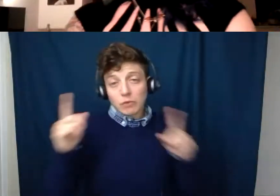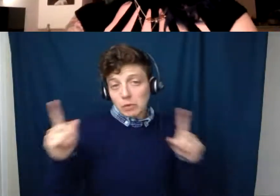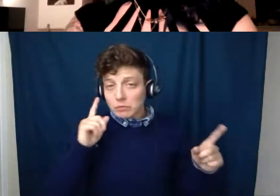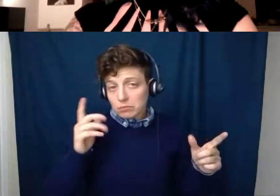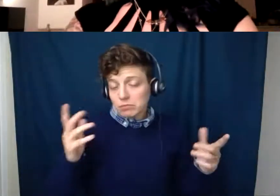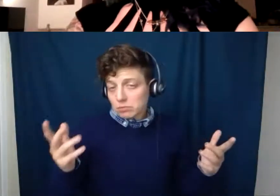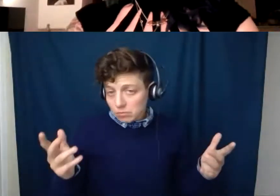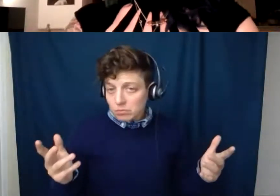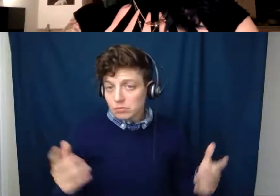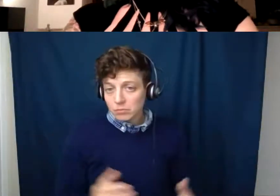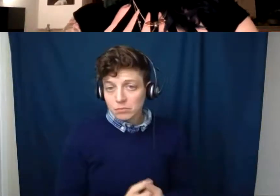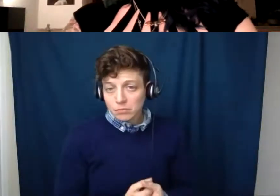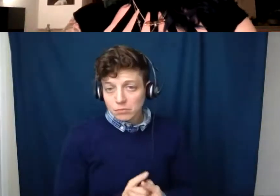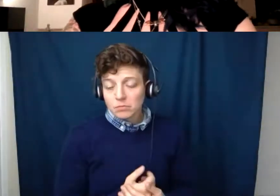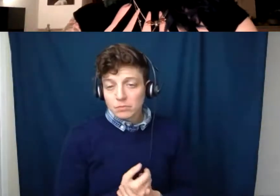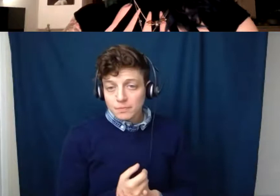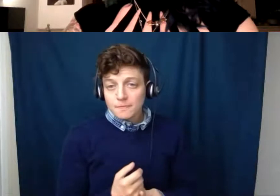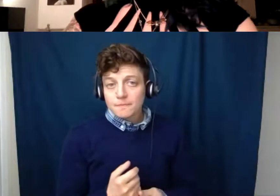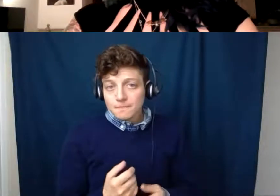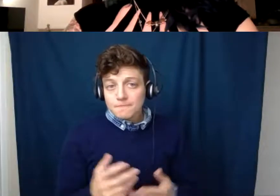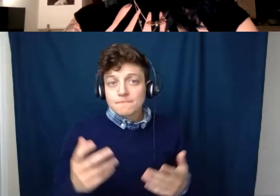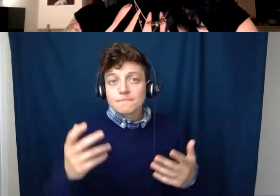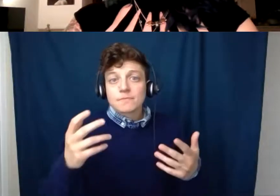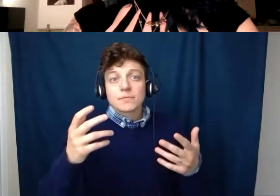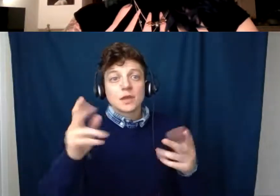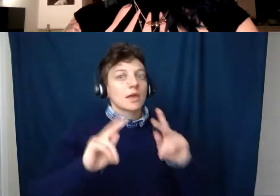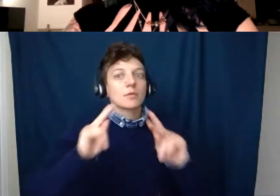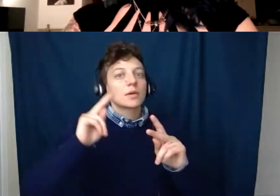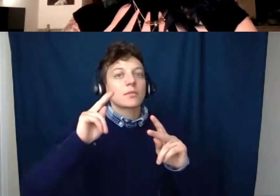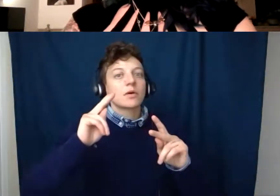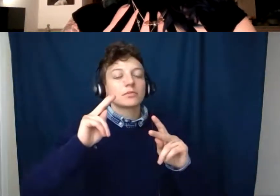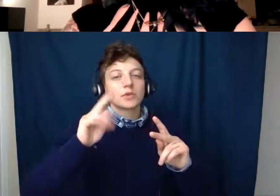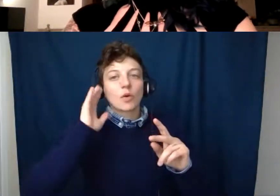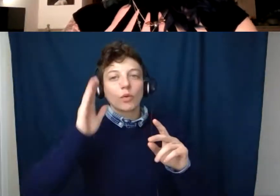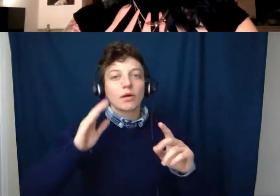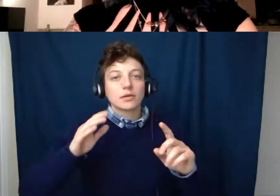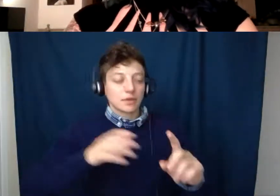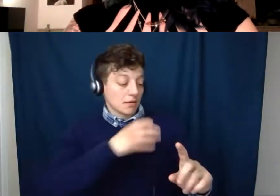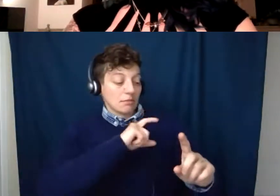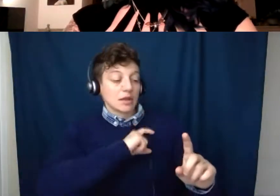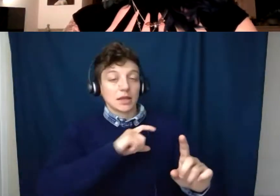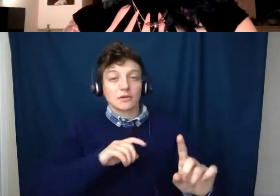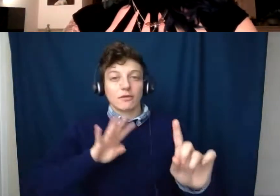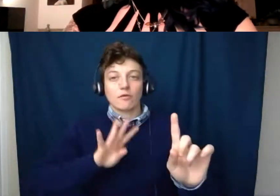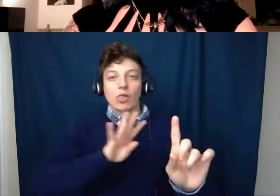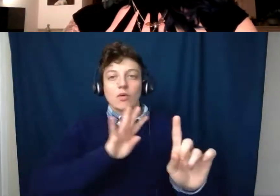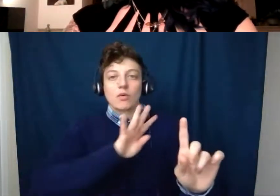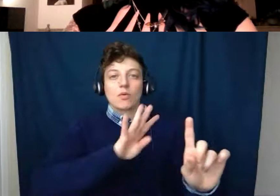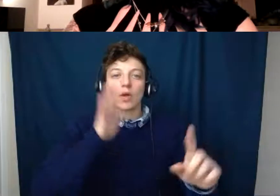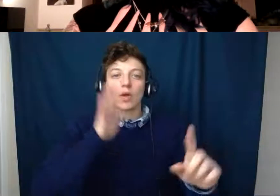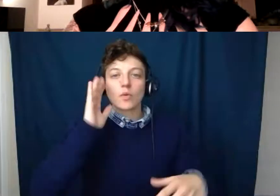like people follow police around and like document what's going on, and like trying to do some research to collect data